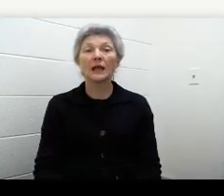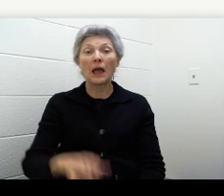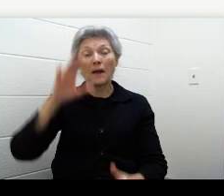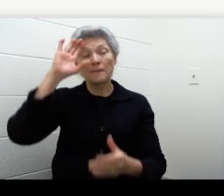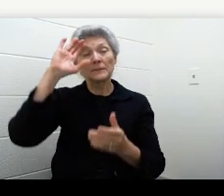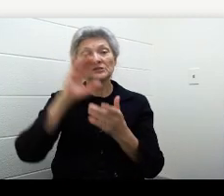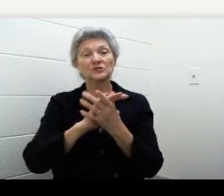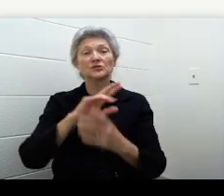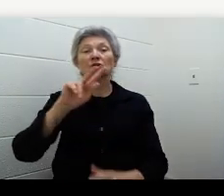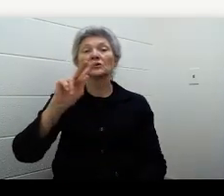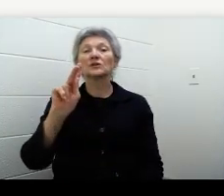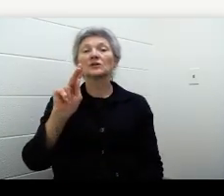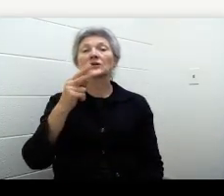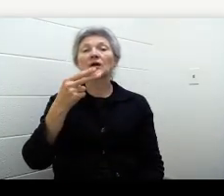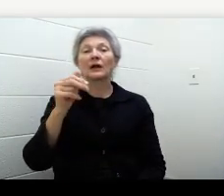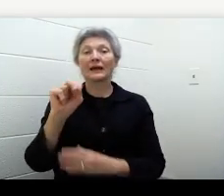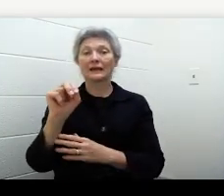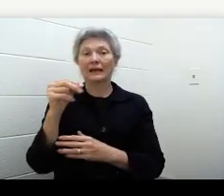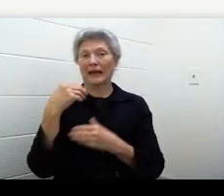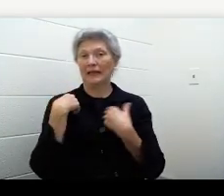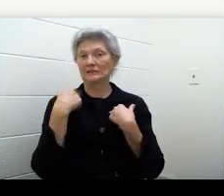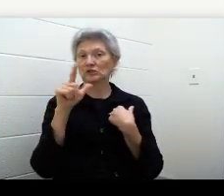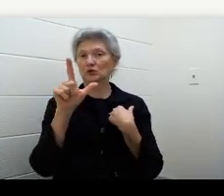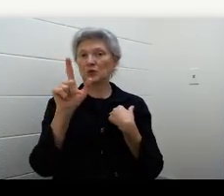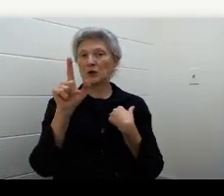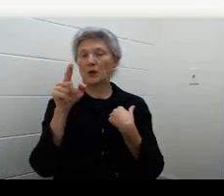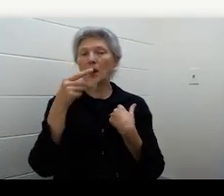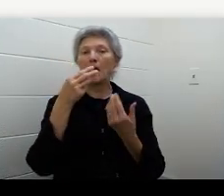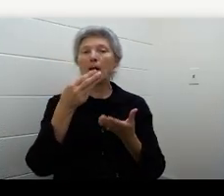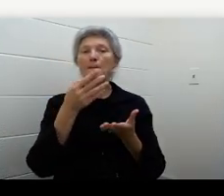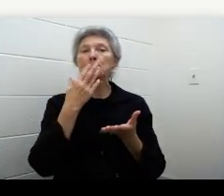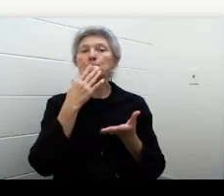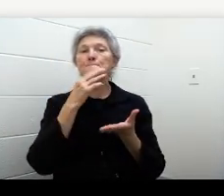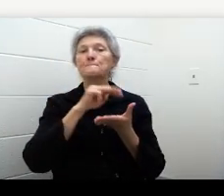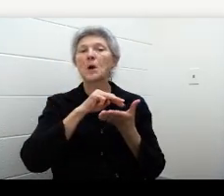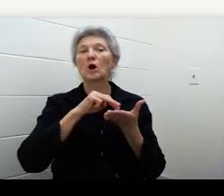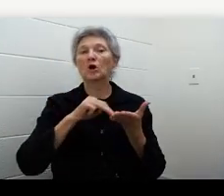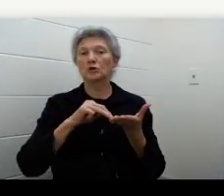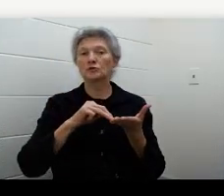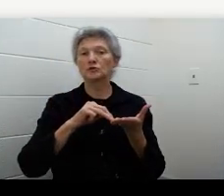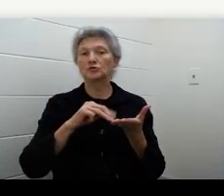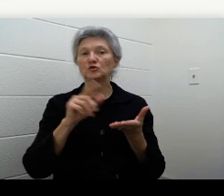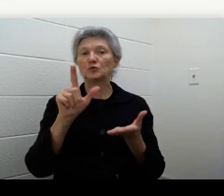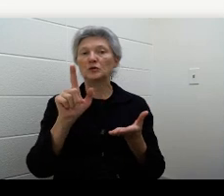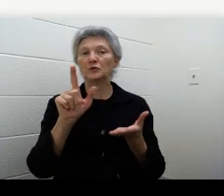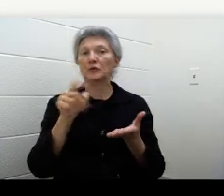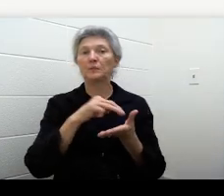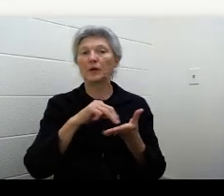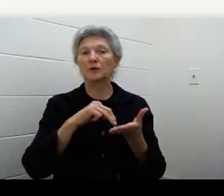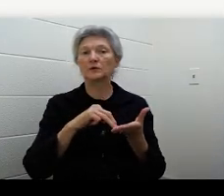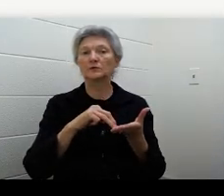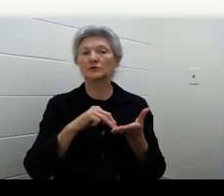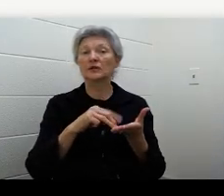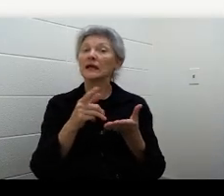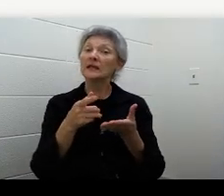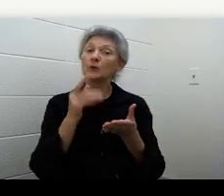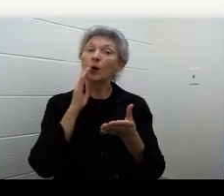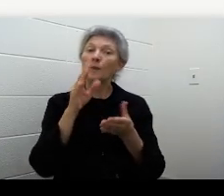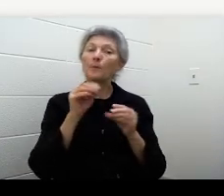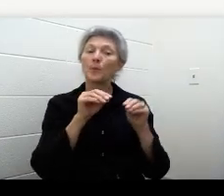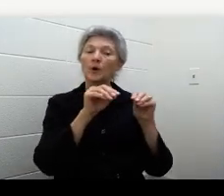Mr. Khan has 21 markers, so he has a total of 21 markers. And he's going to